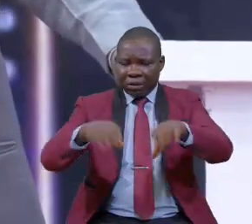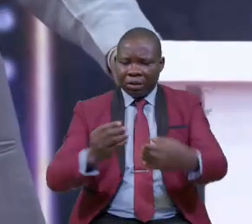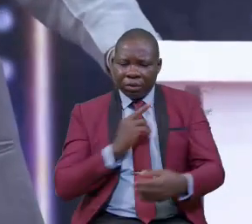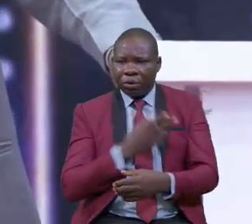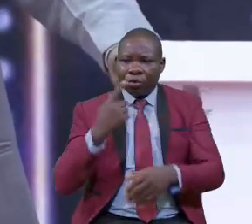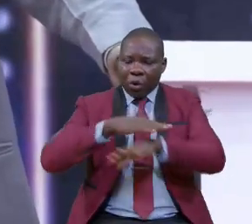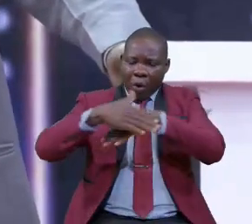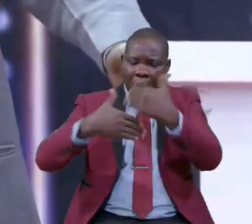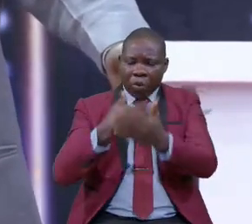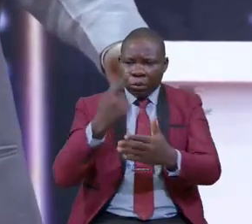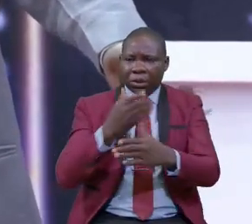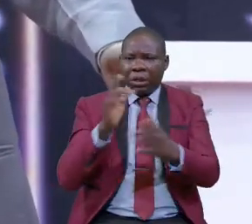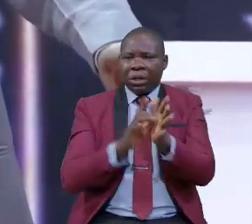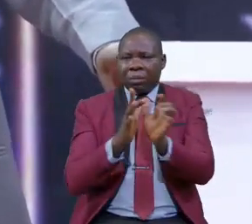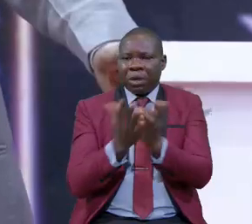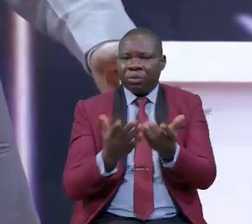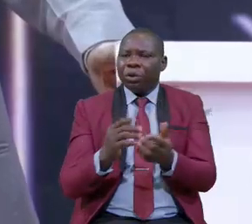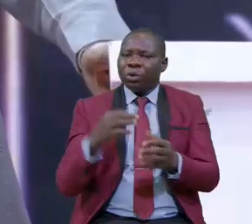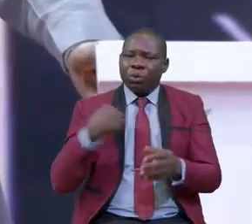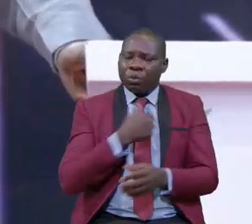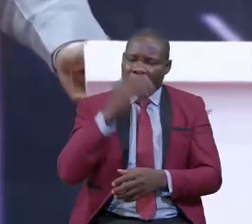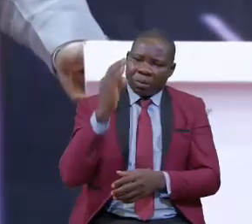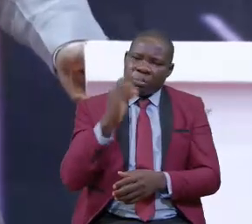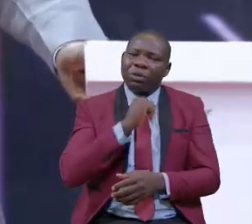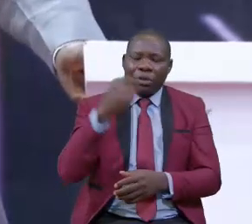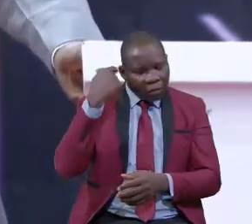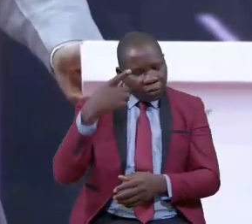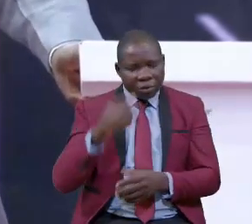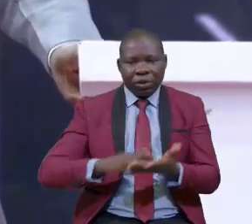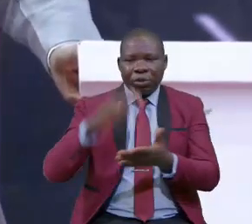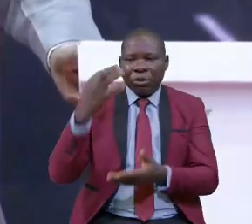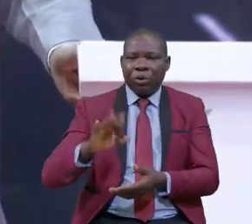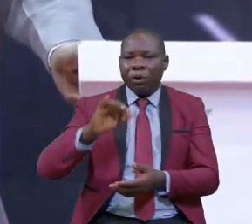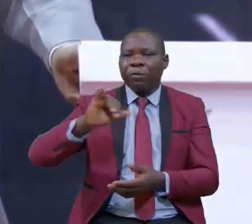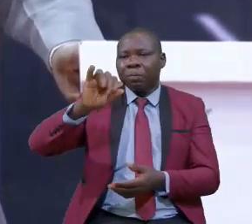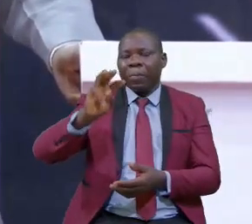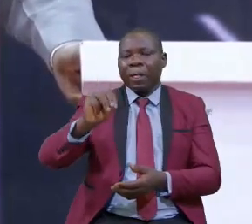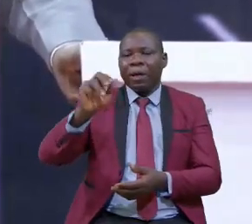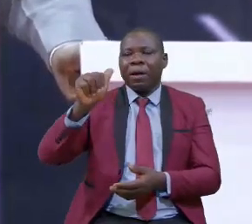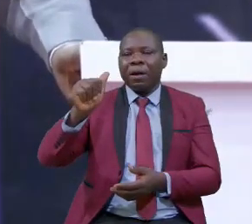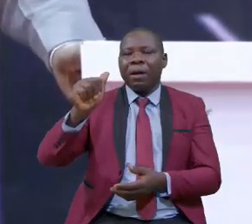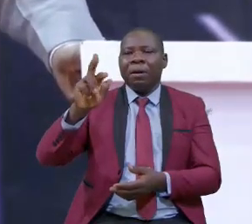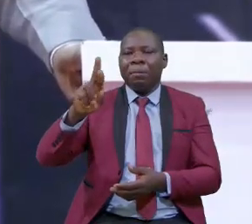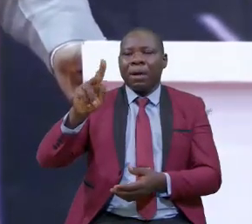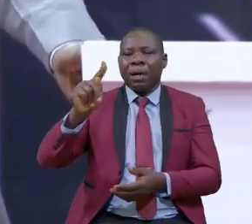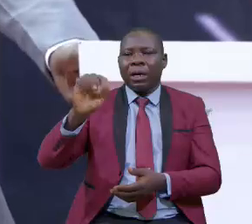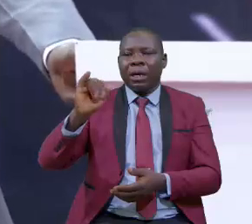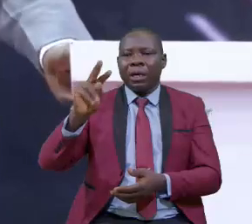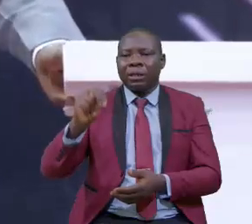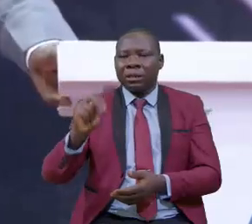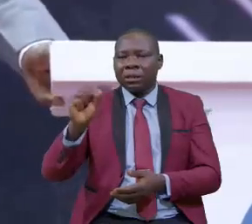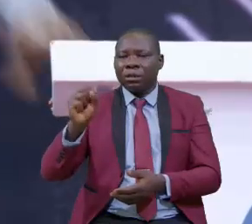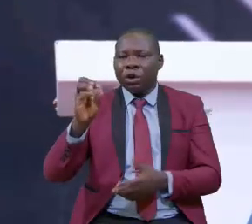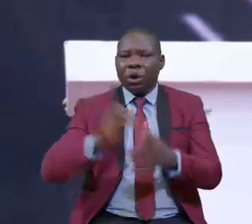the glory of Martin Luther, the glory of John Wesley, the glory of Charles Finney, the glory